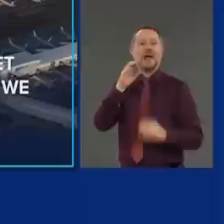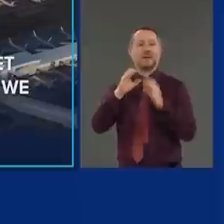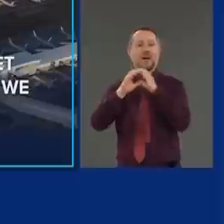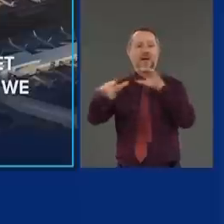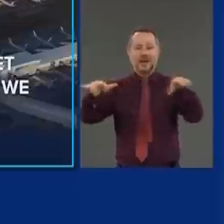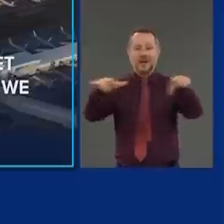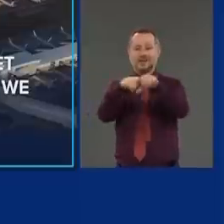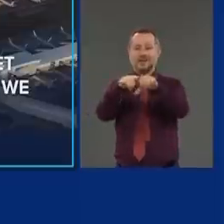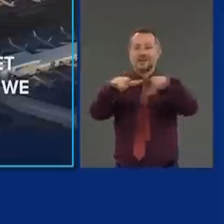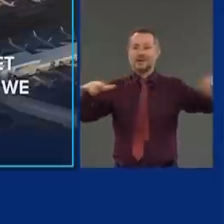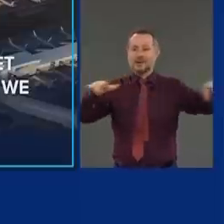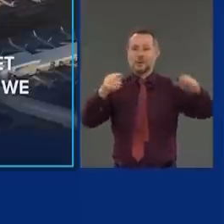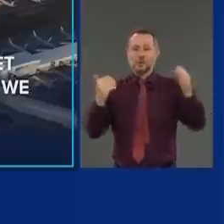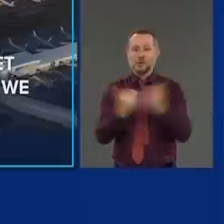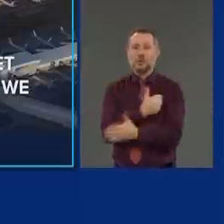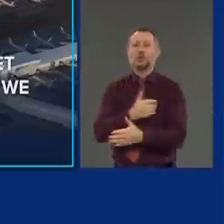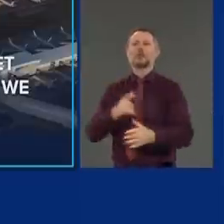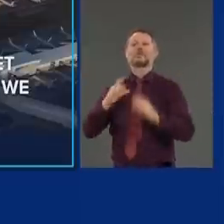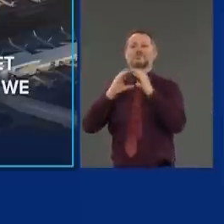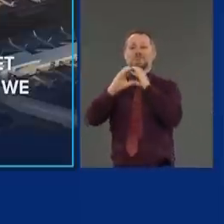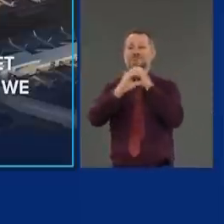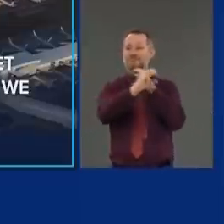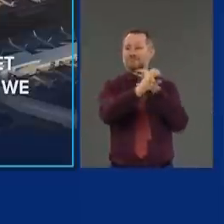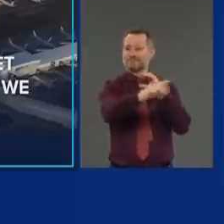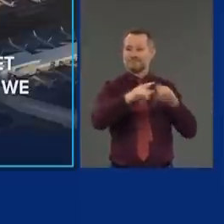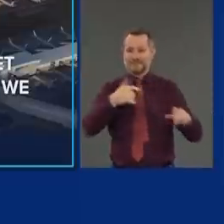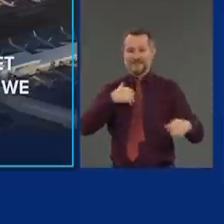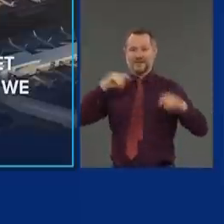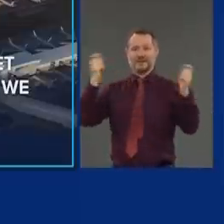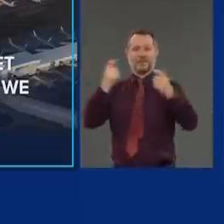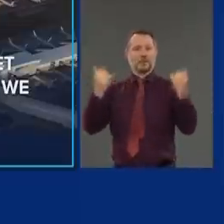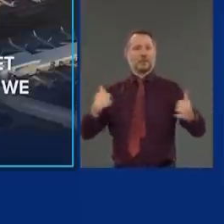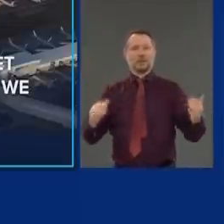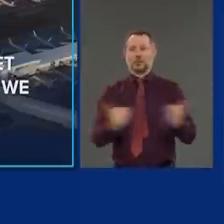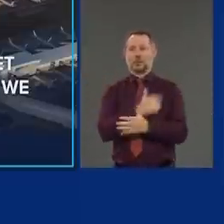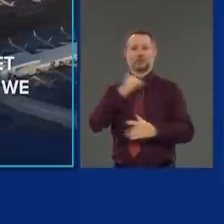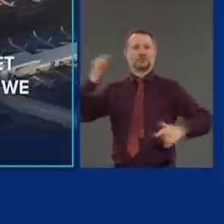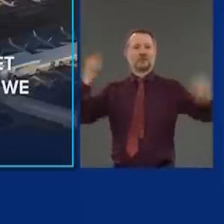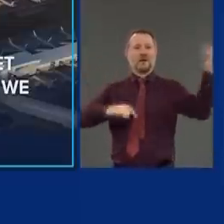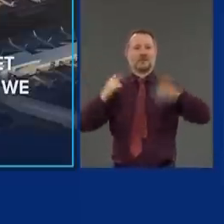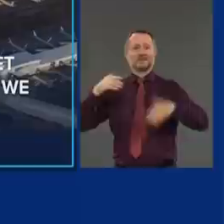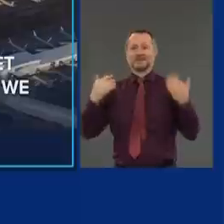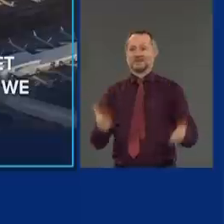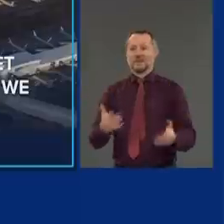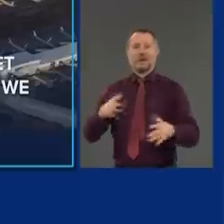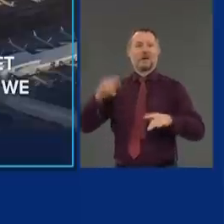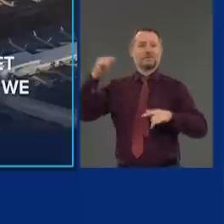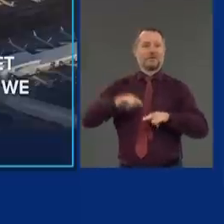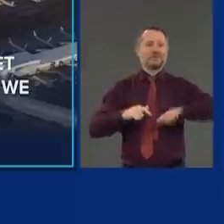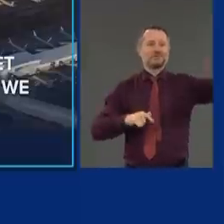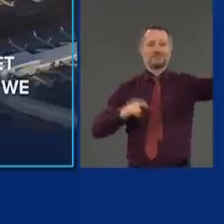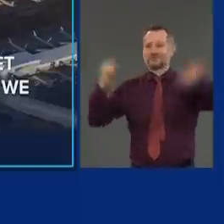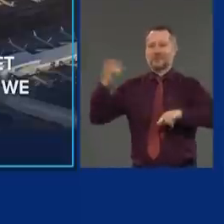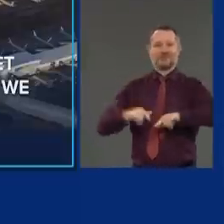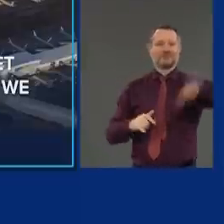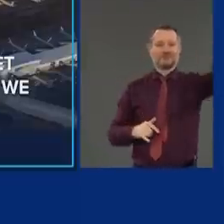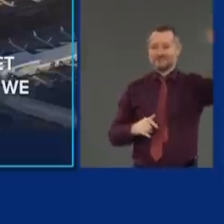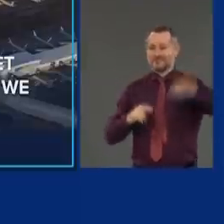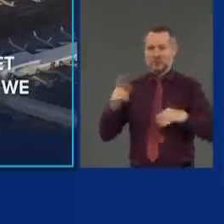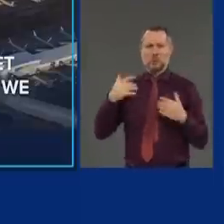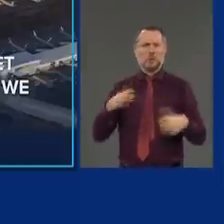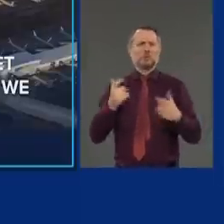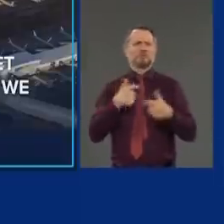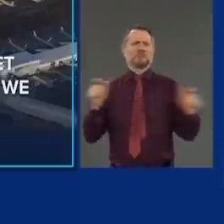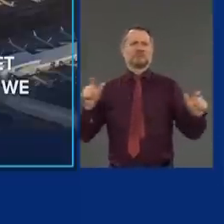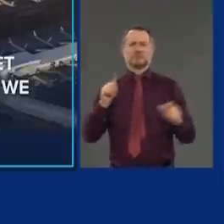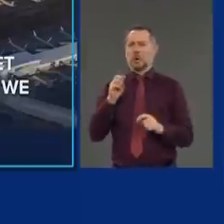opening of this new arrivals and departures hall, the most significant milestone to date towards the realization of Governor Cuomo's